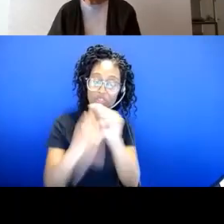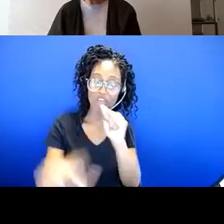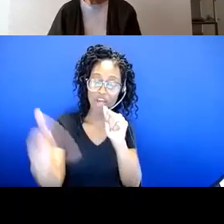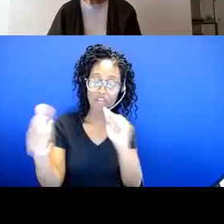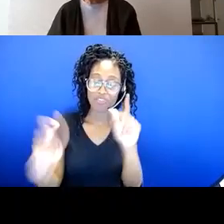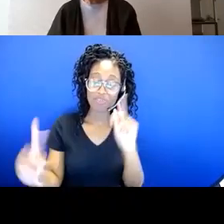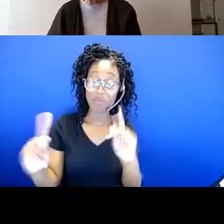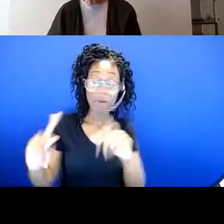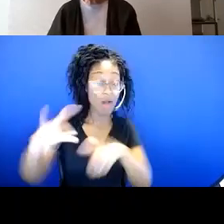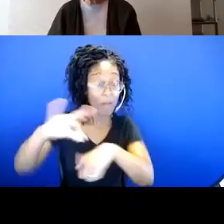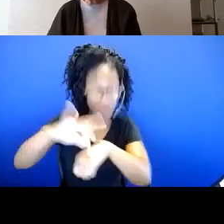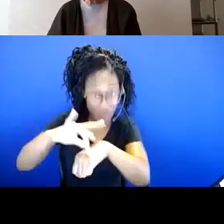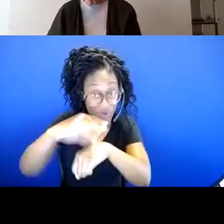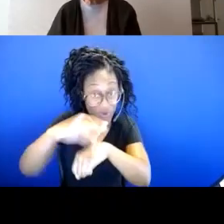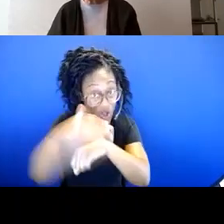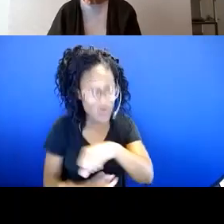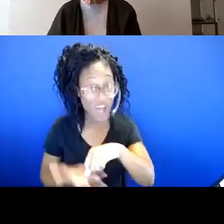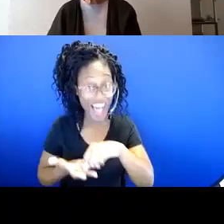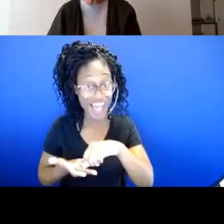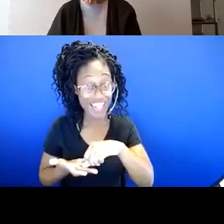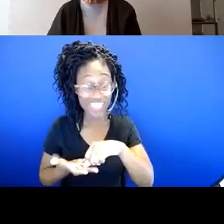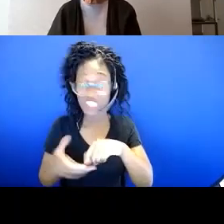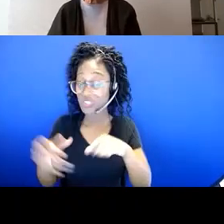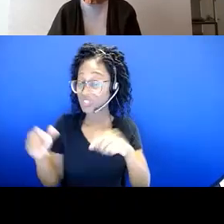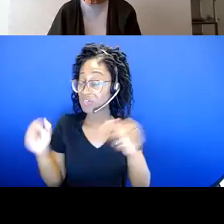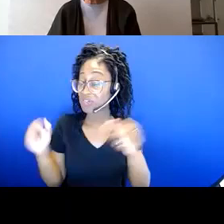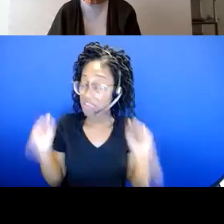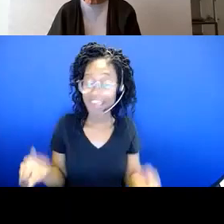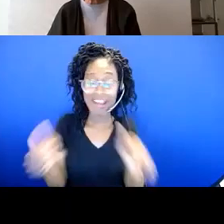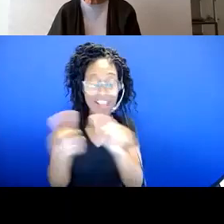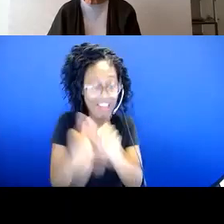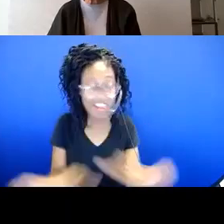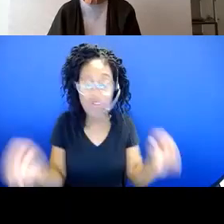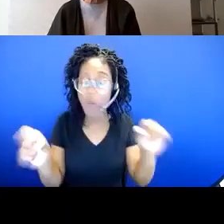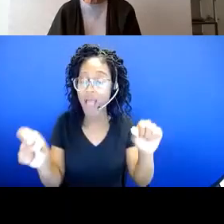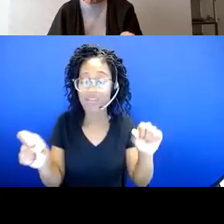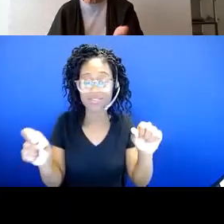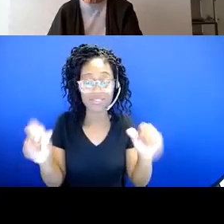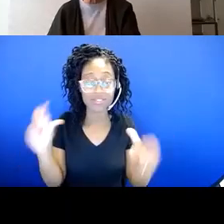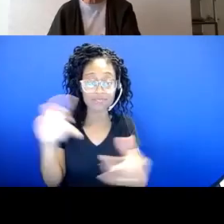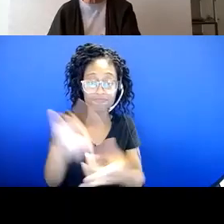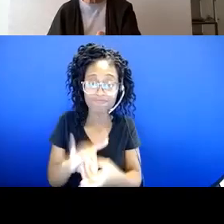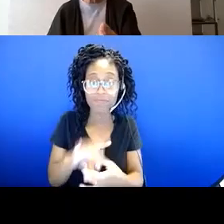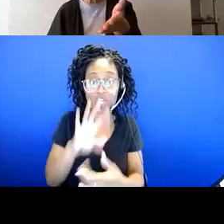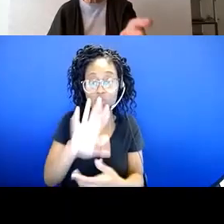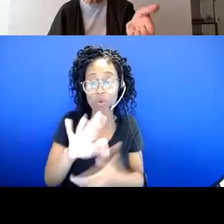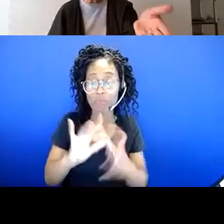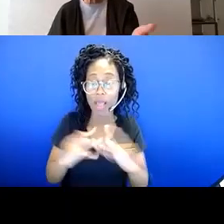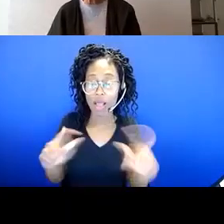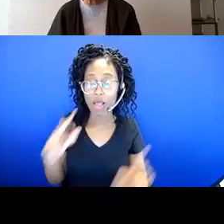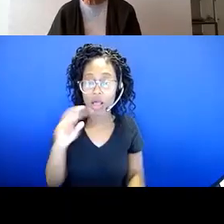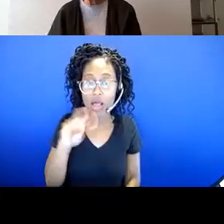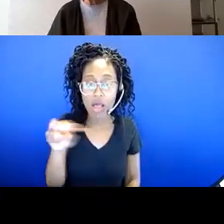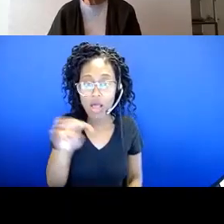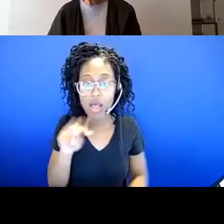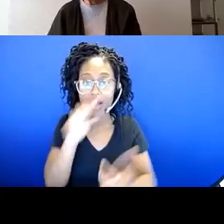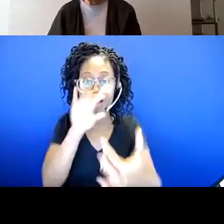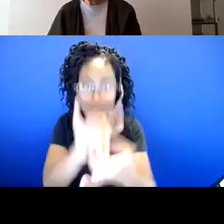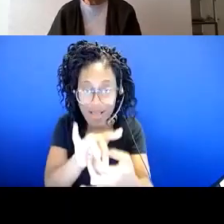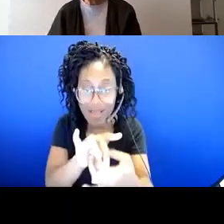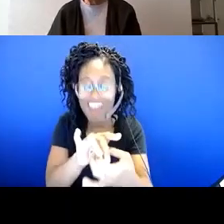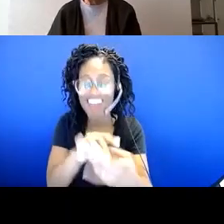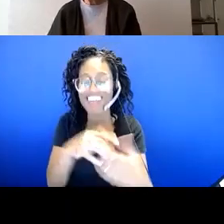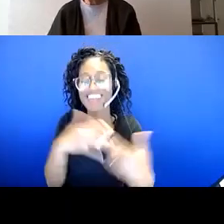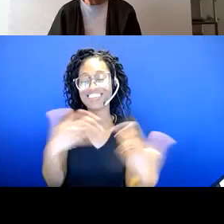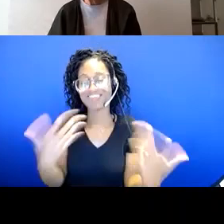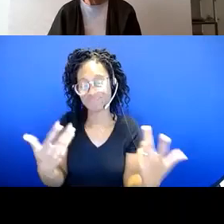worldwide to diverse scholars and to you who are producing this work.